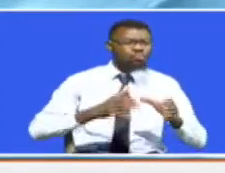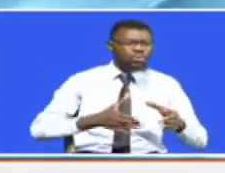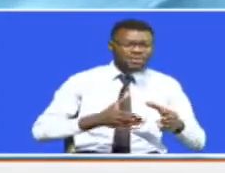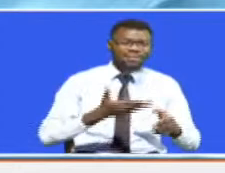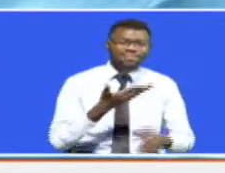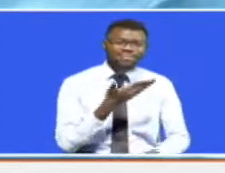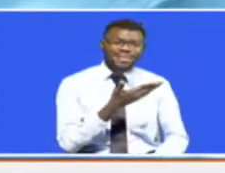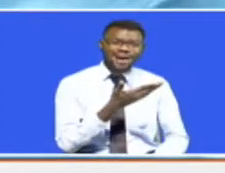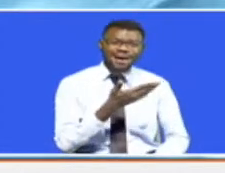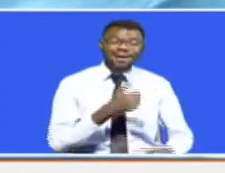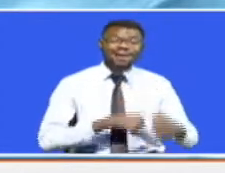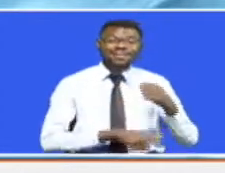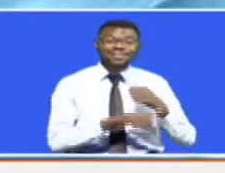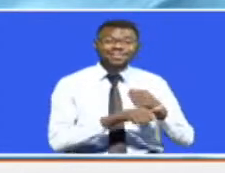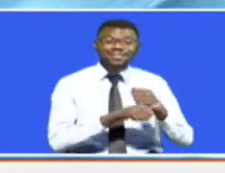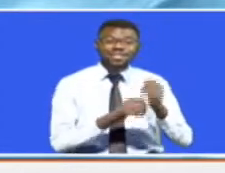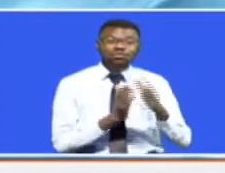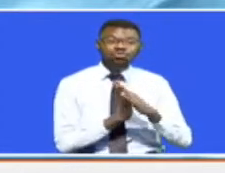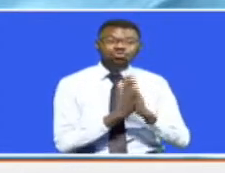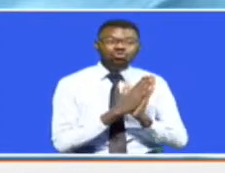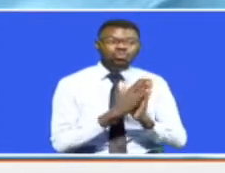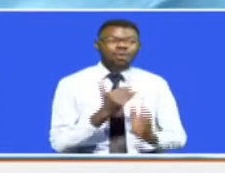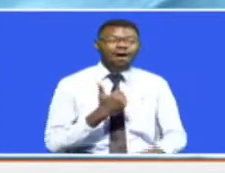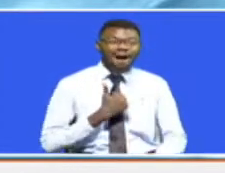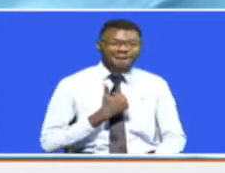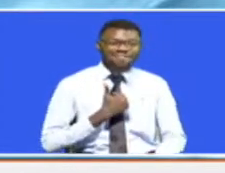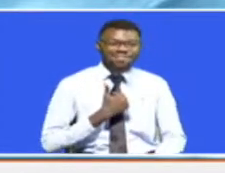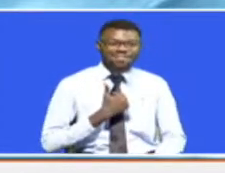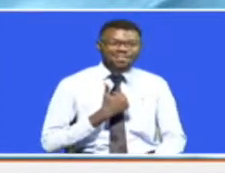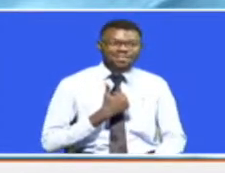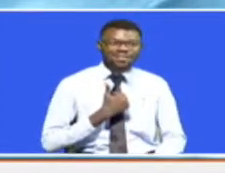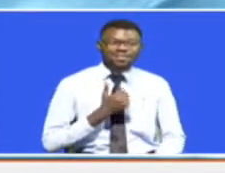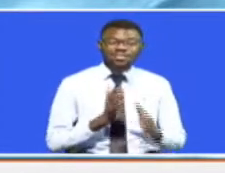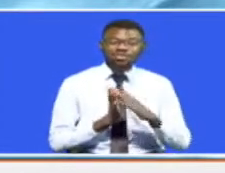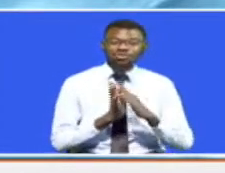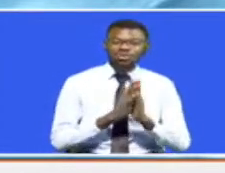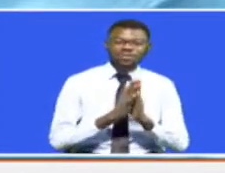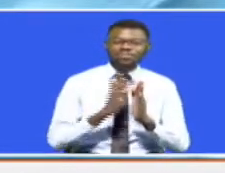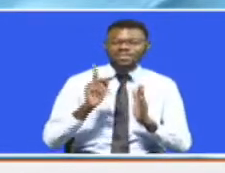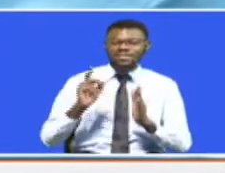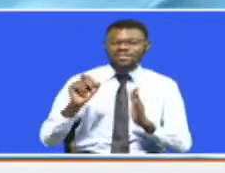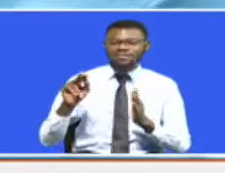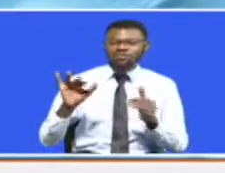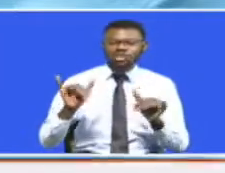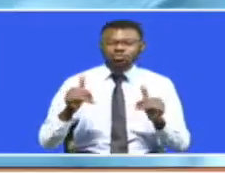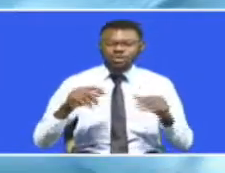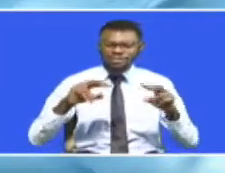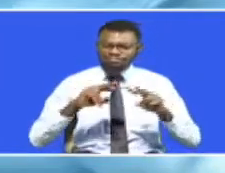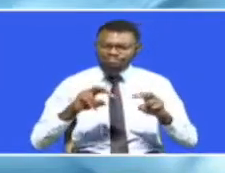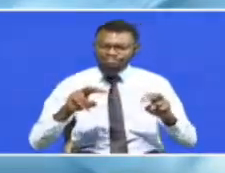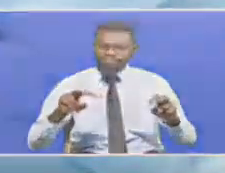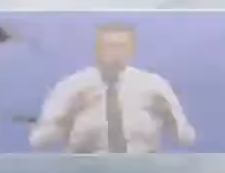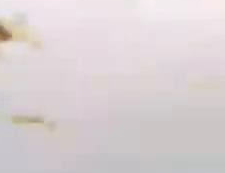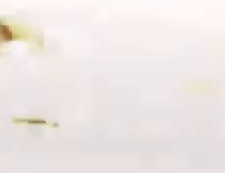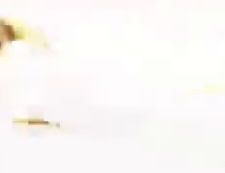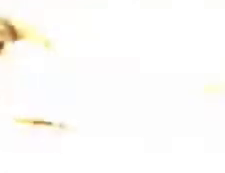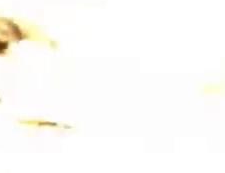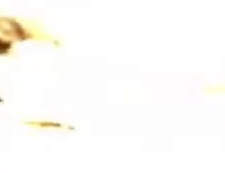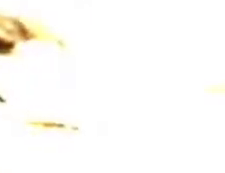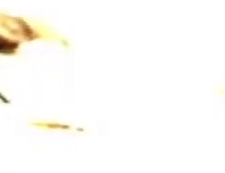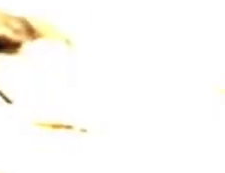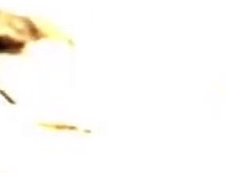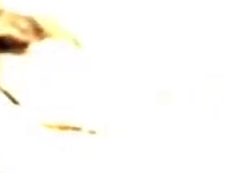Here is Francis Ode with that story on this latest episode of KTN News Investigates.